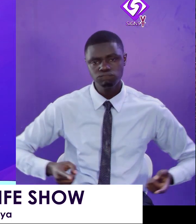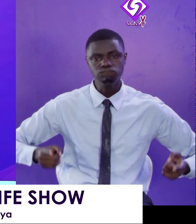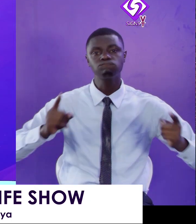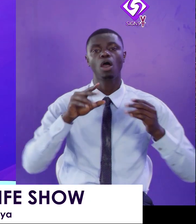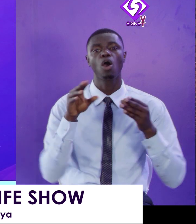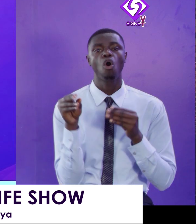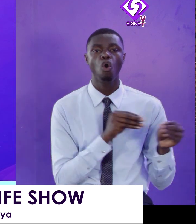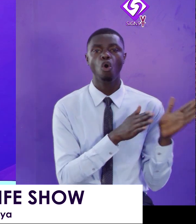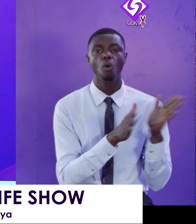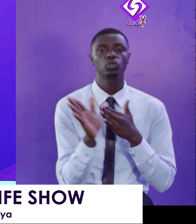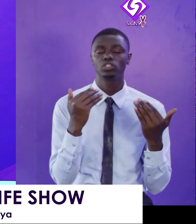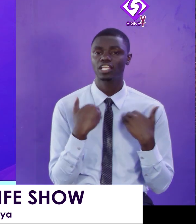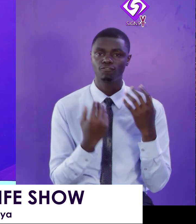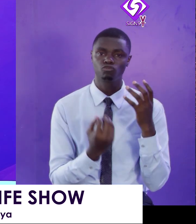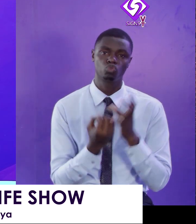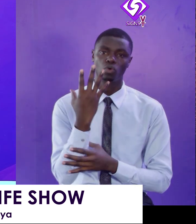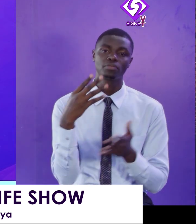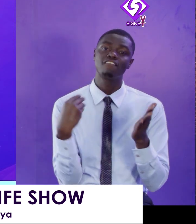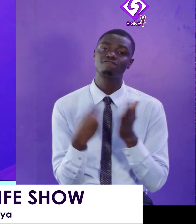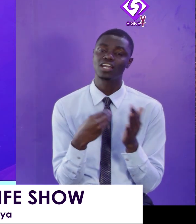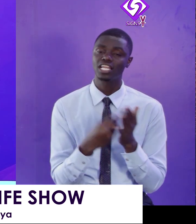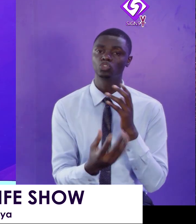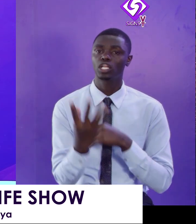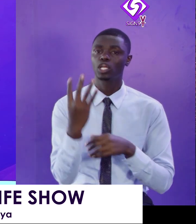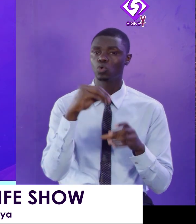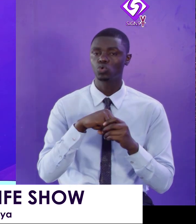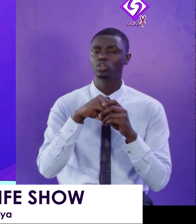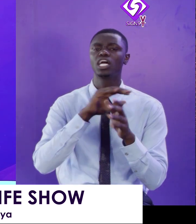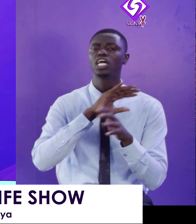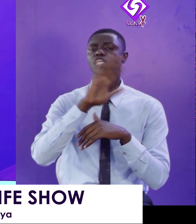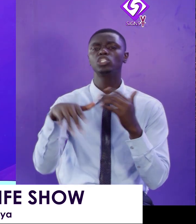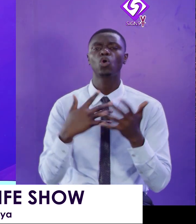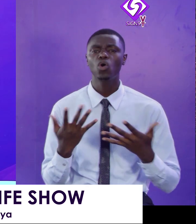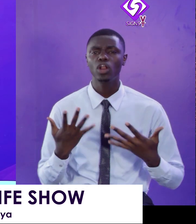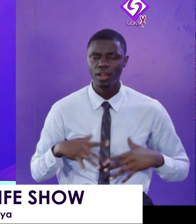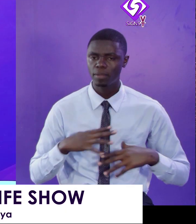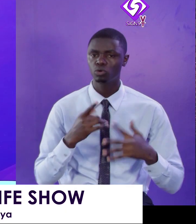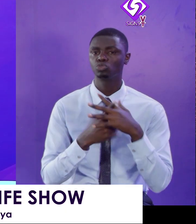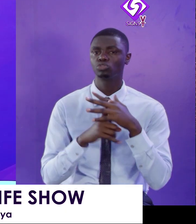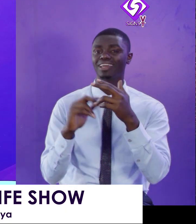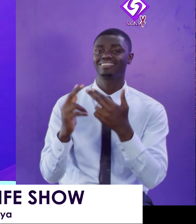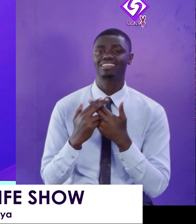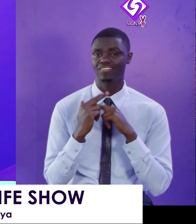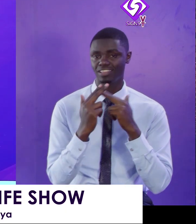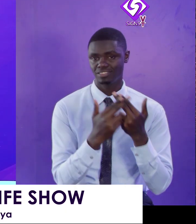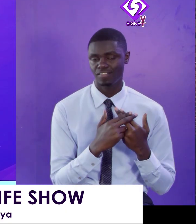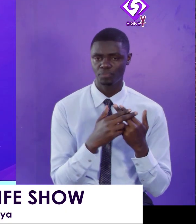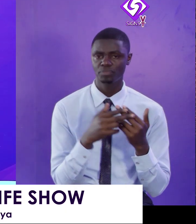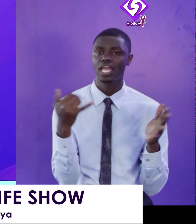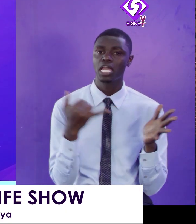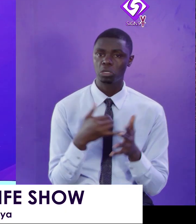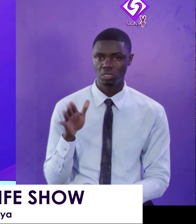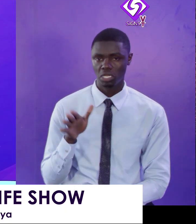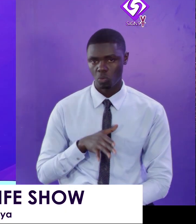grow. Financial inclusion brings everyone in the bracket of saving. Did you know that? Including